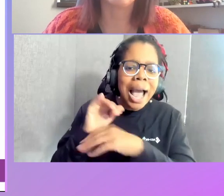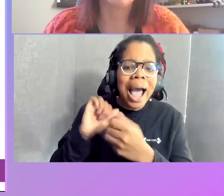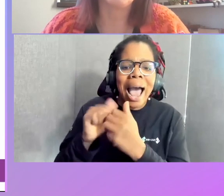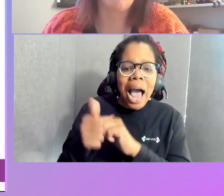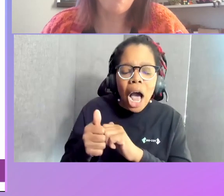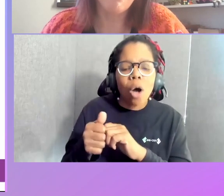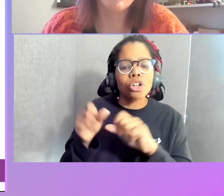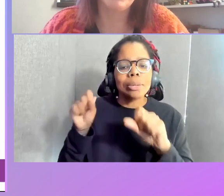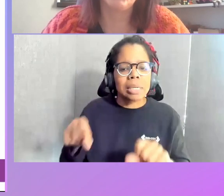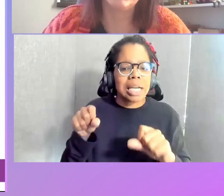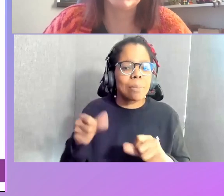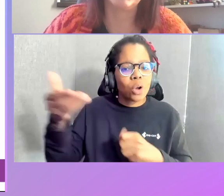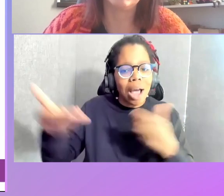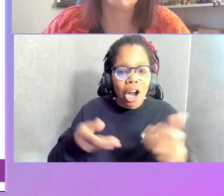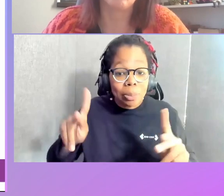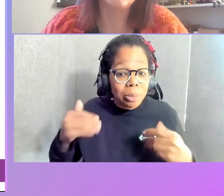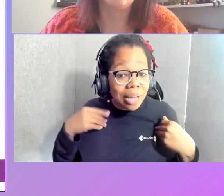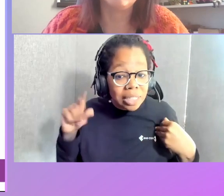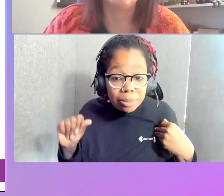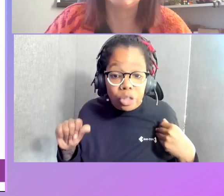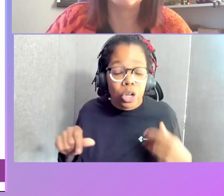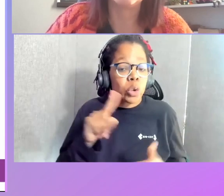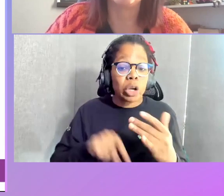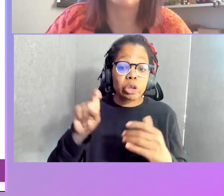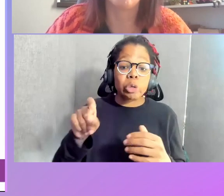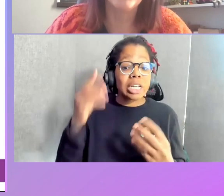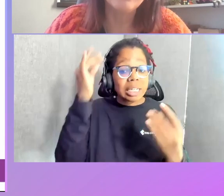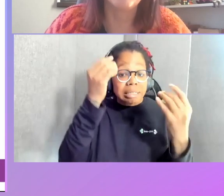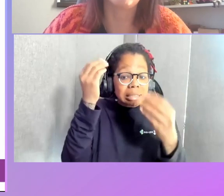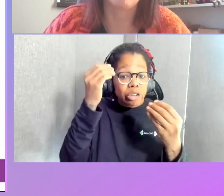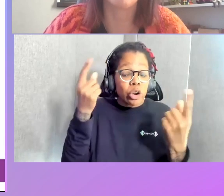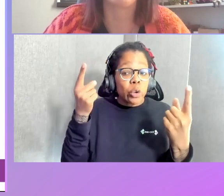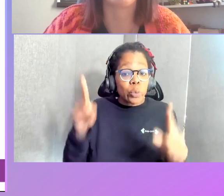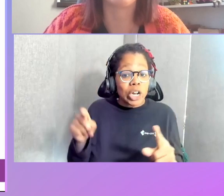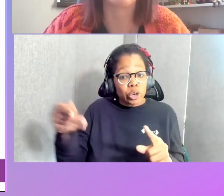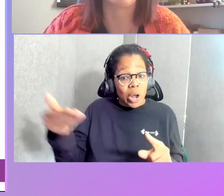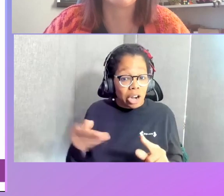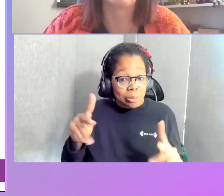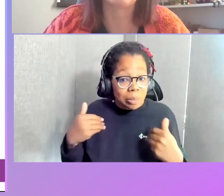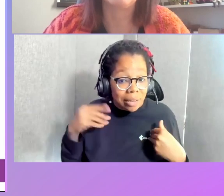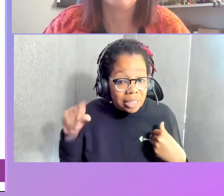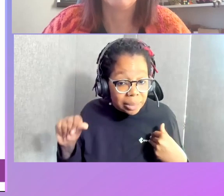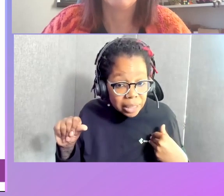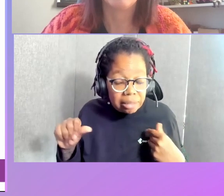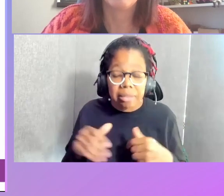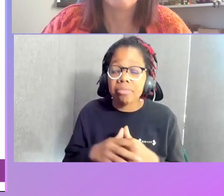to be able to hire people with disabilities, what you need to be considering when you're hiring people with